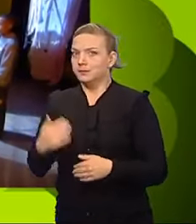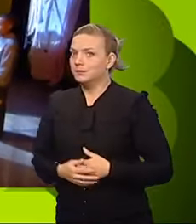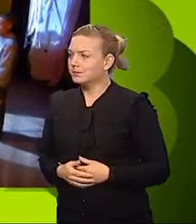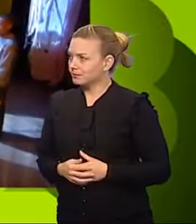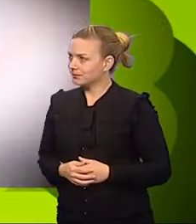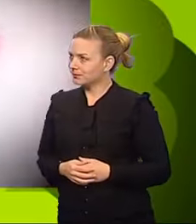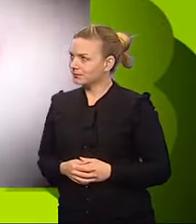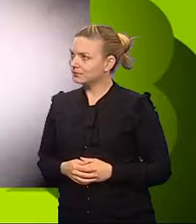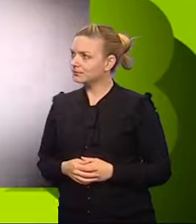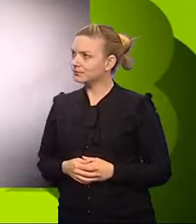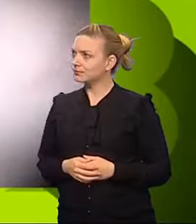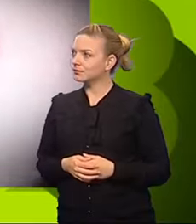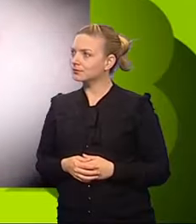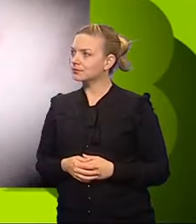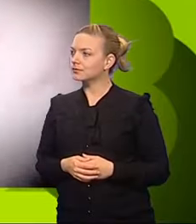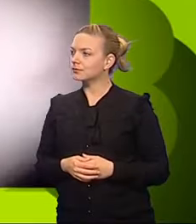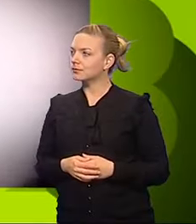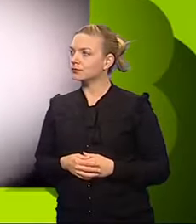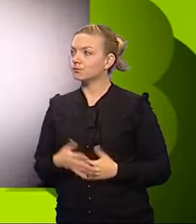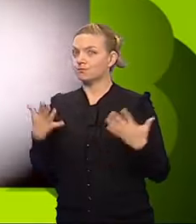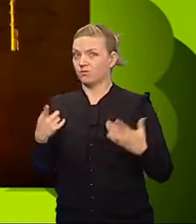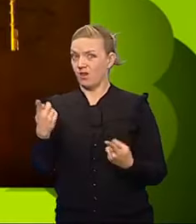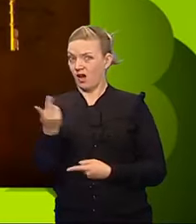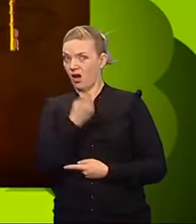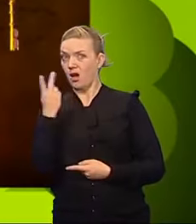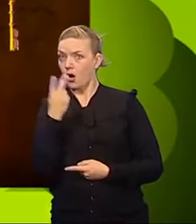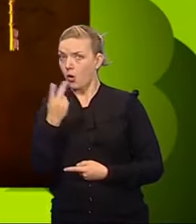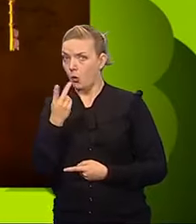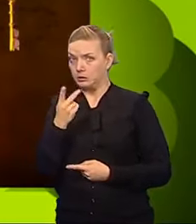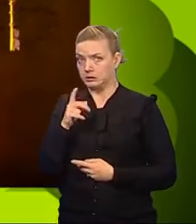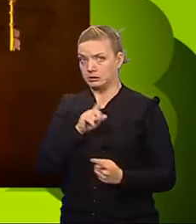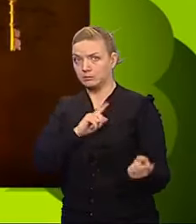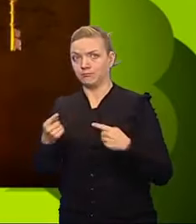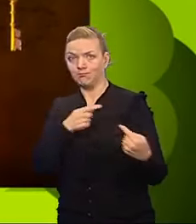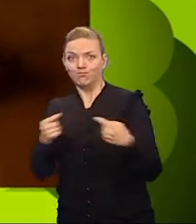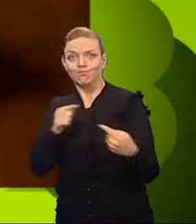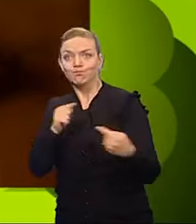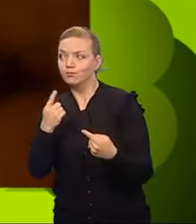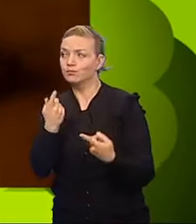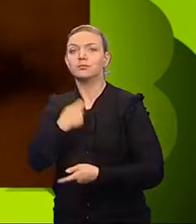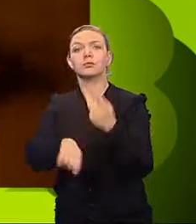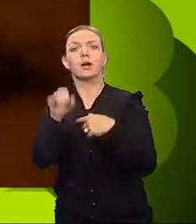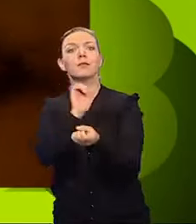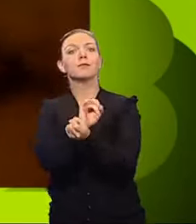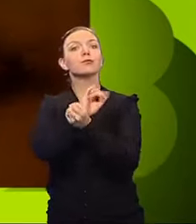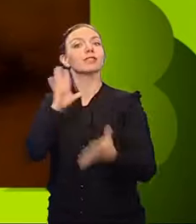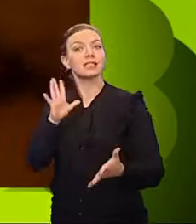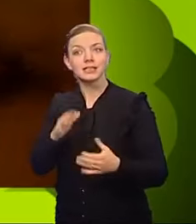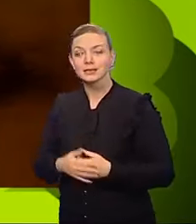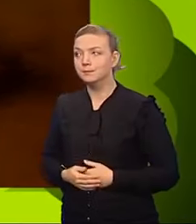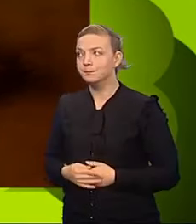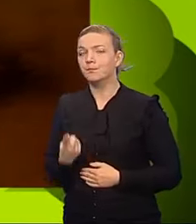Unfortunates. This is your fight for freedom. The unfortunate with the most correct answers